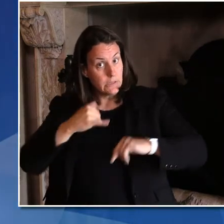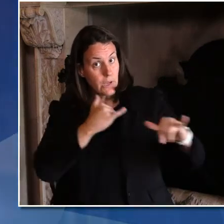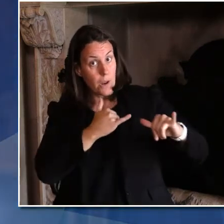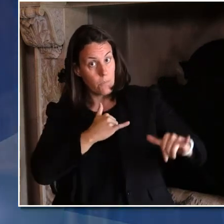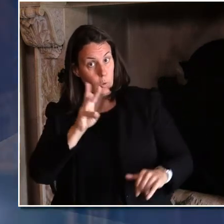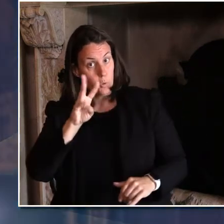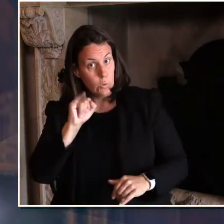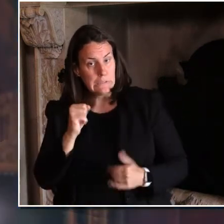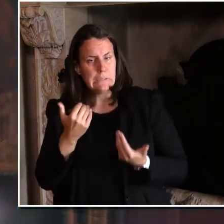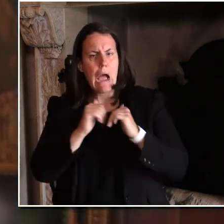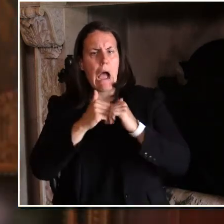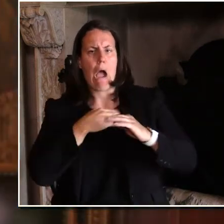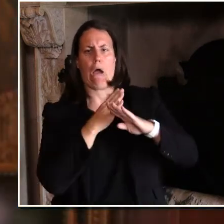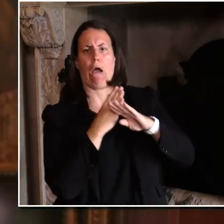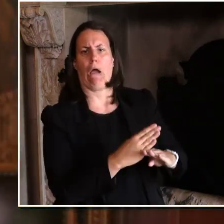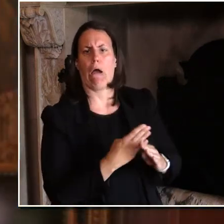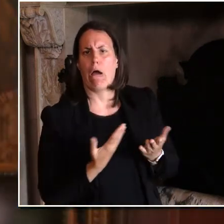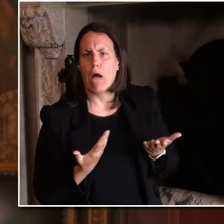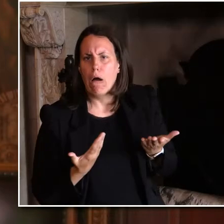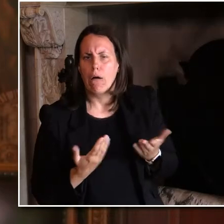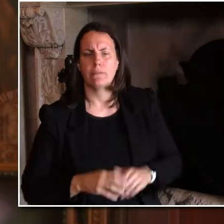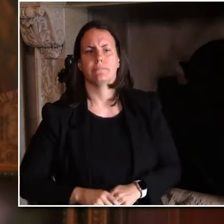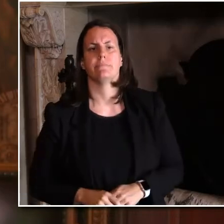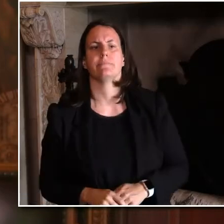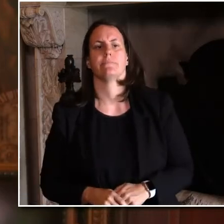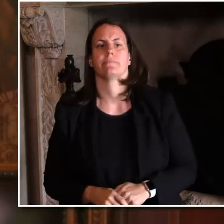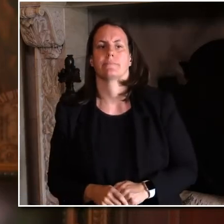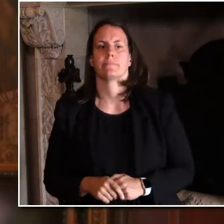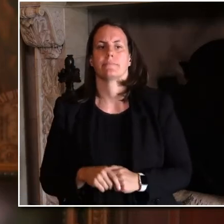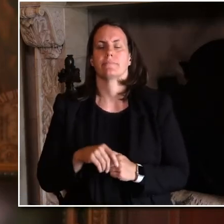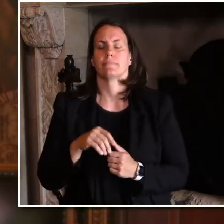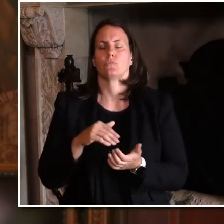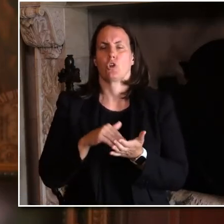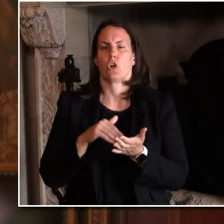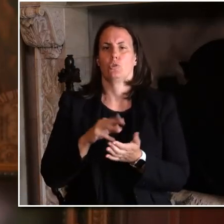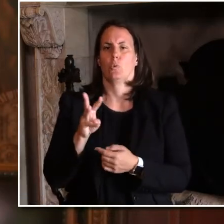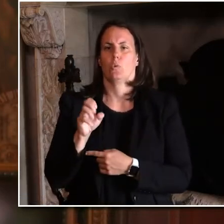I can start with that one. So.